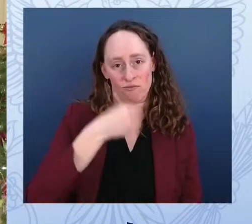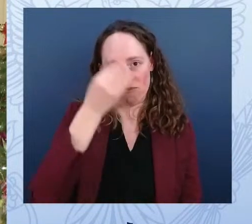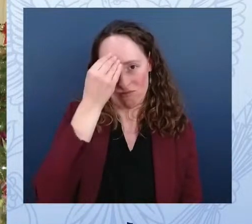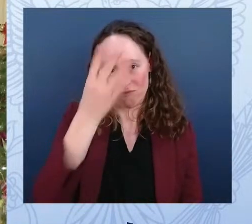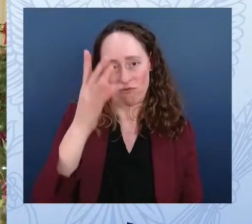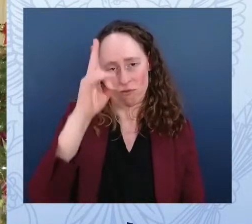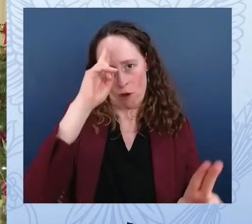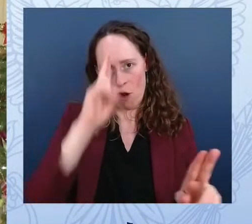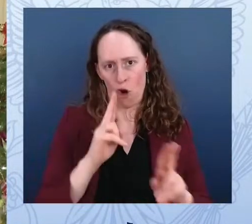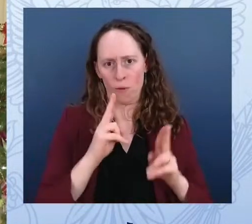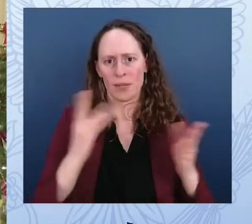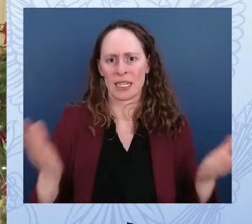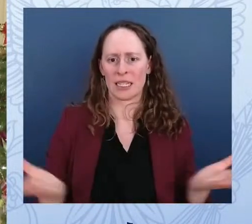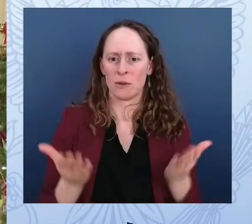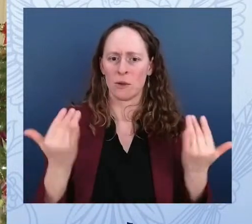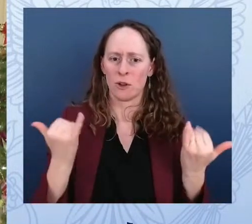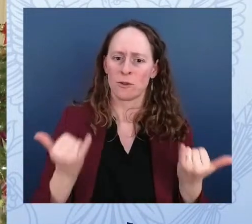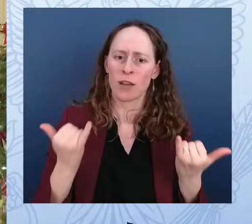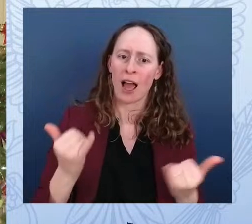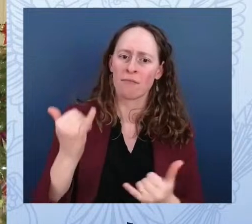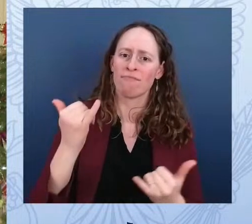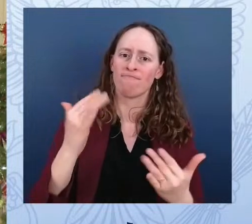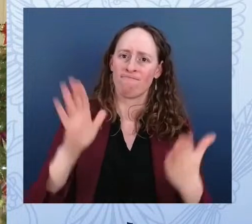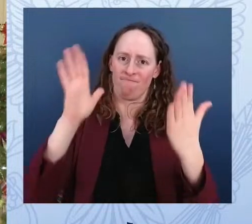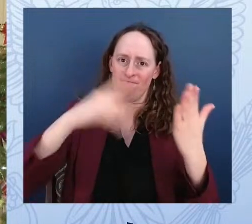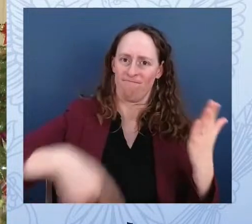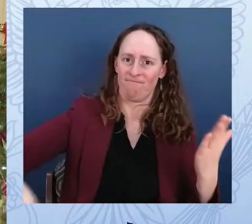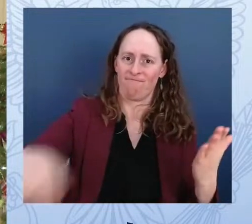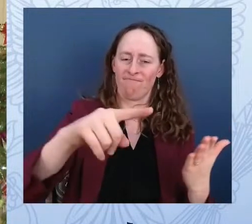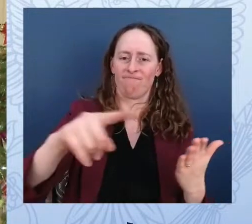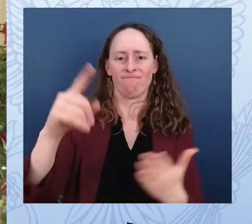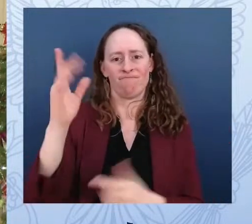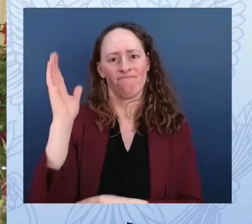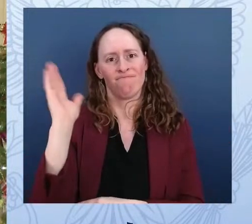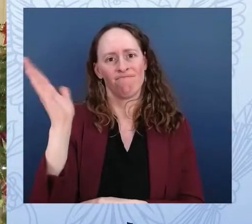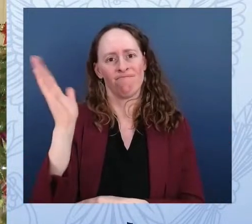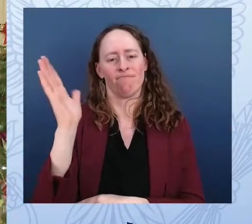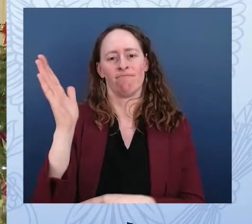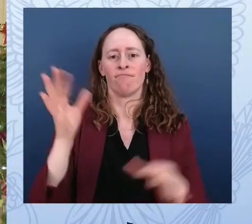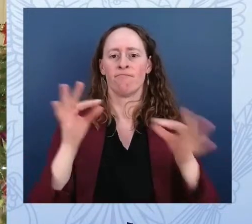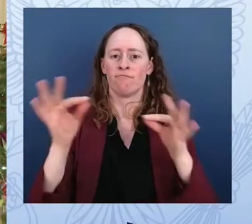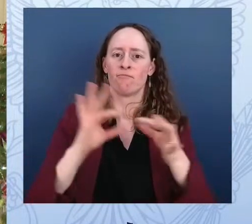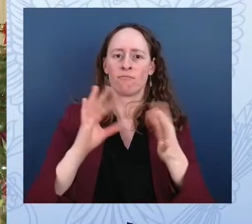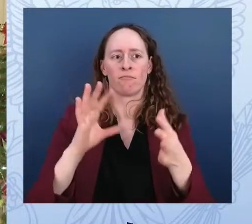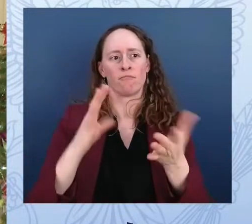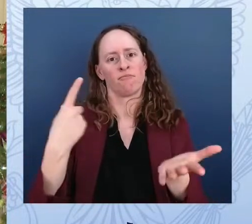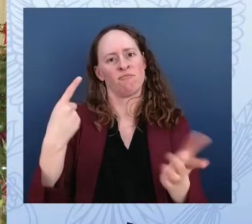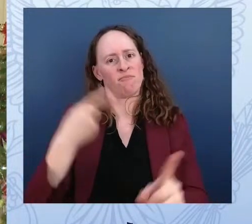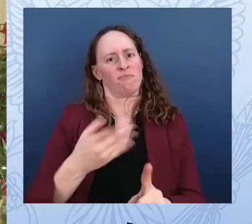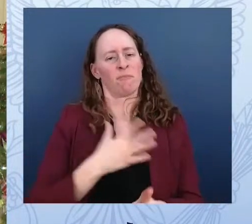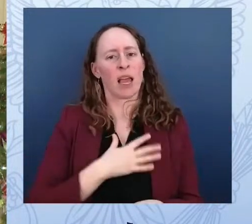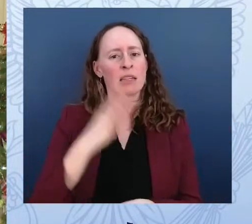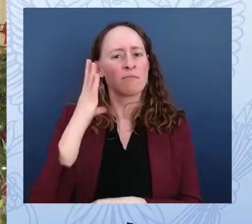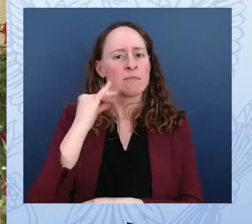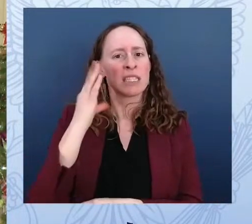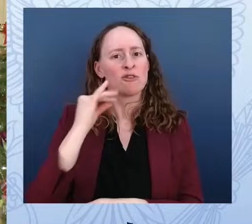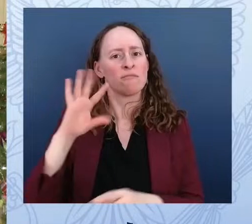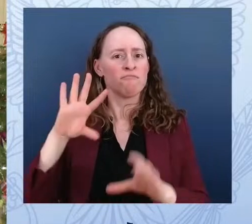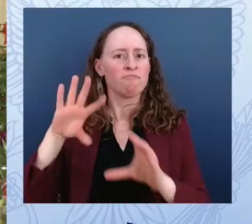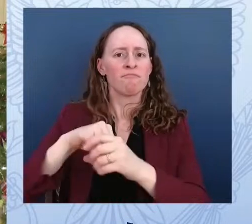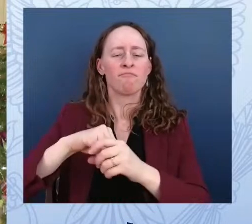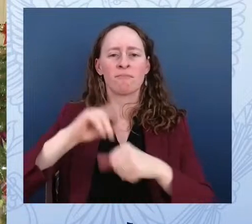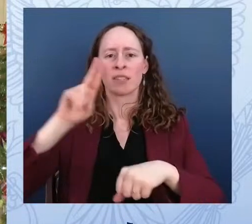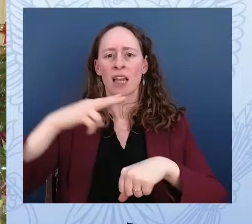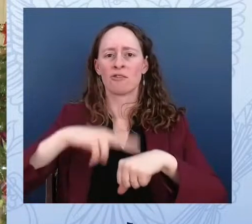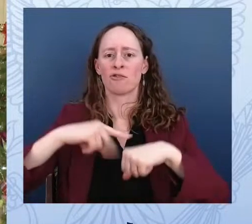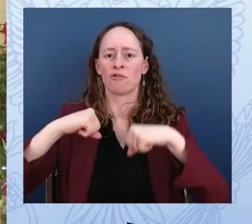with the Army National Guard, a journey that has truly shaped both my career and my personal life in ways